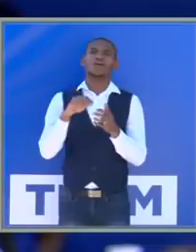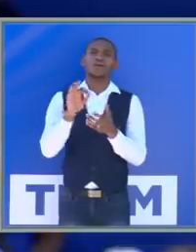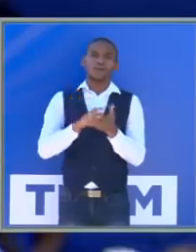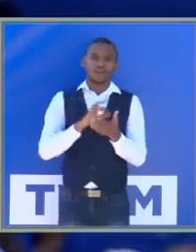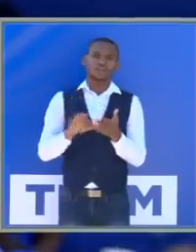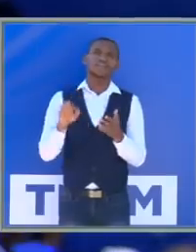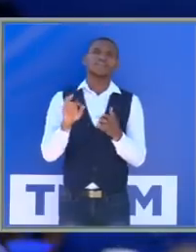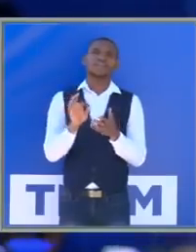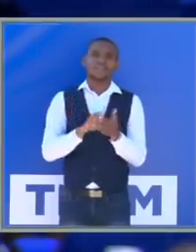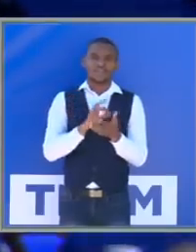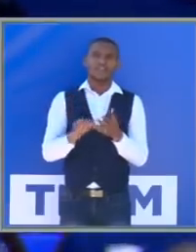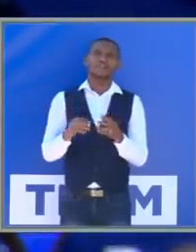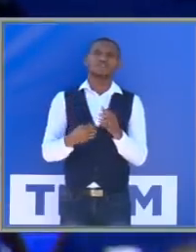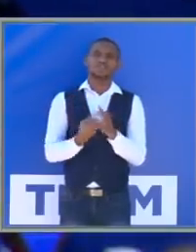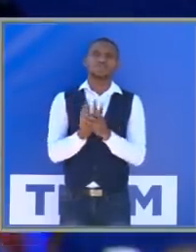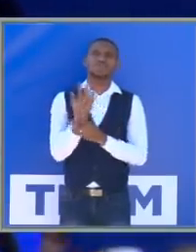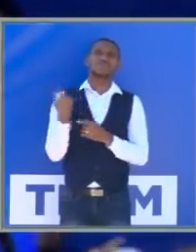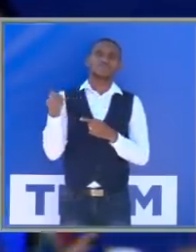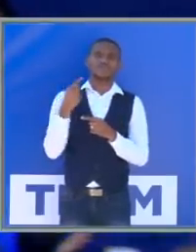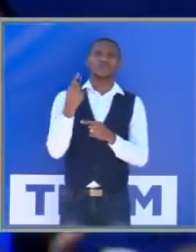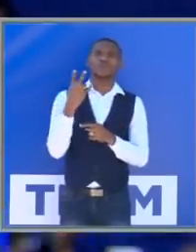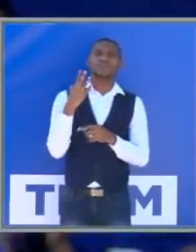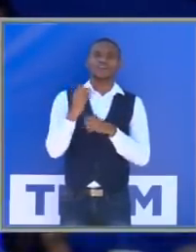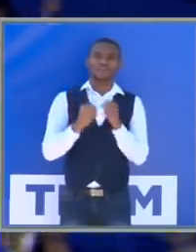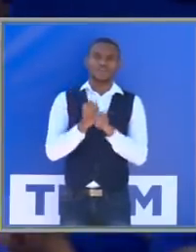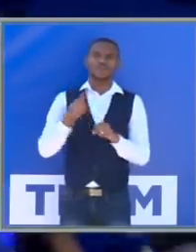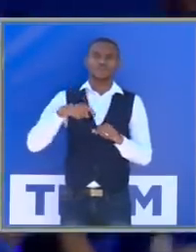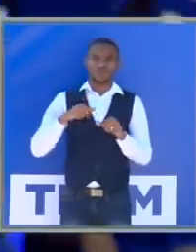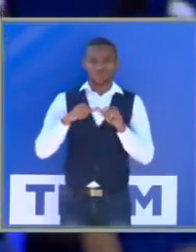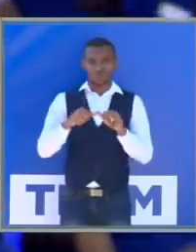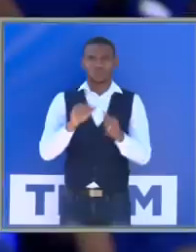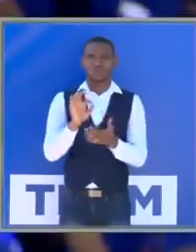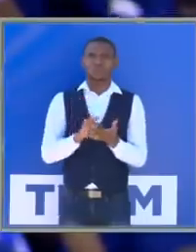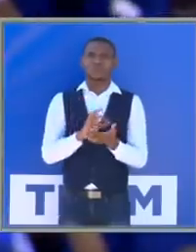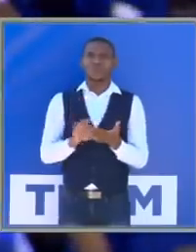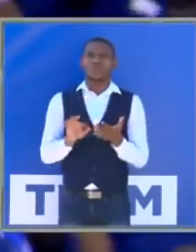every election for the last 25 years, and we're going to continue to grow.